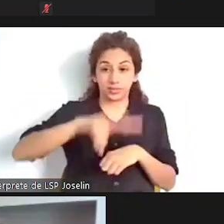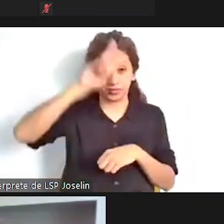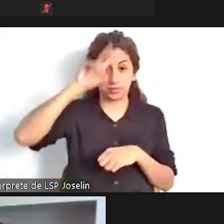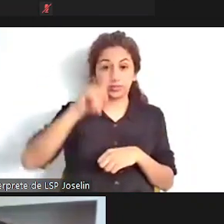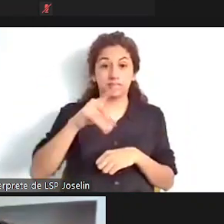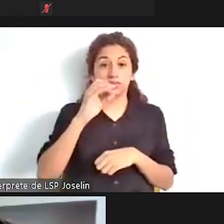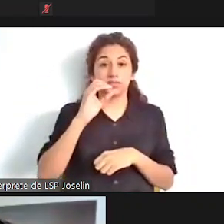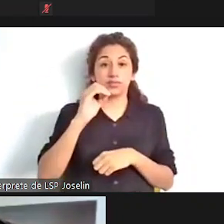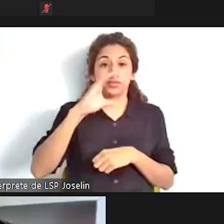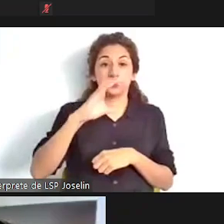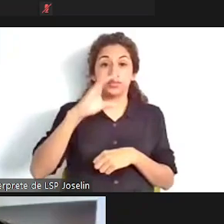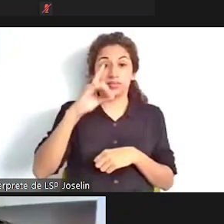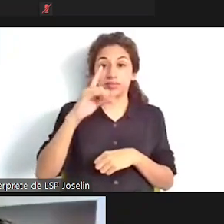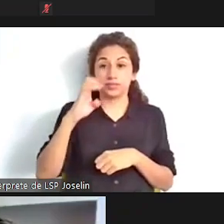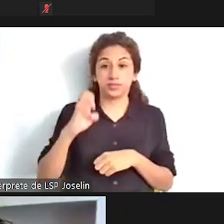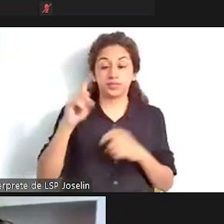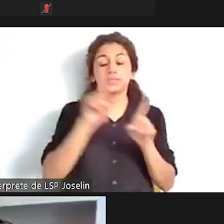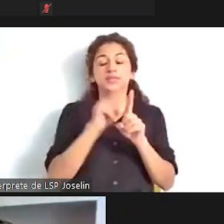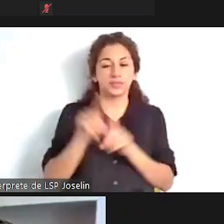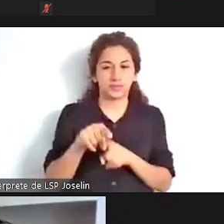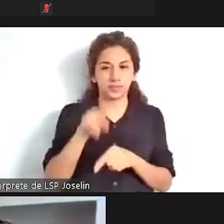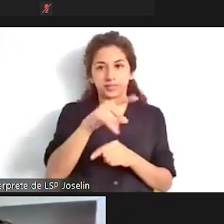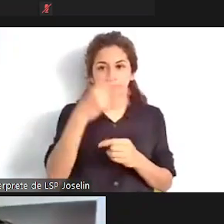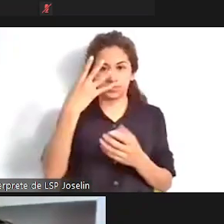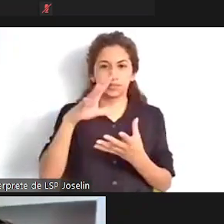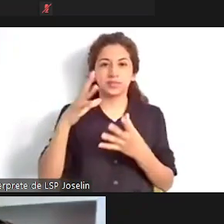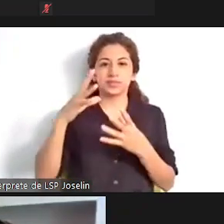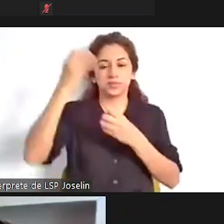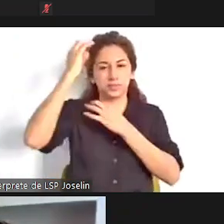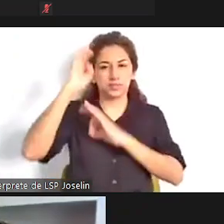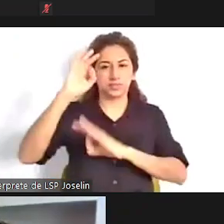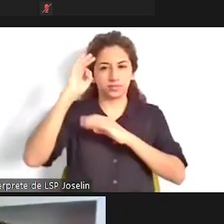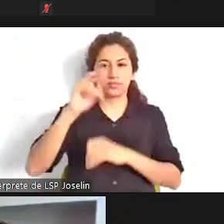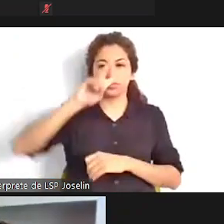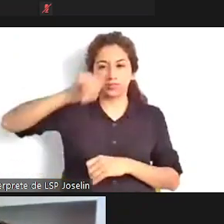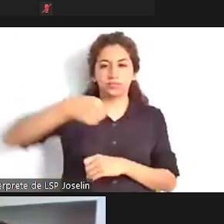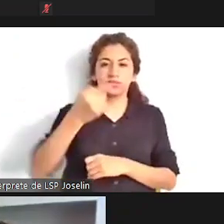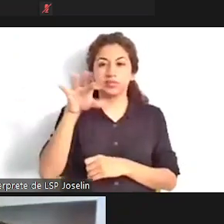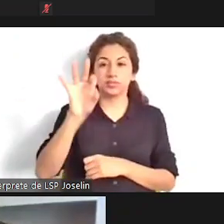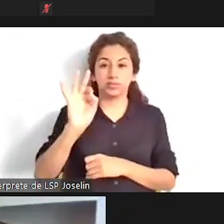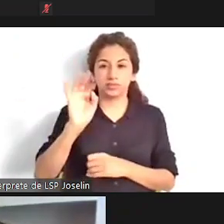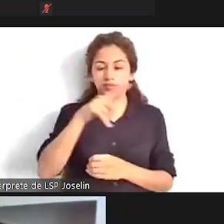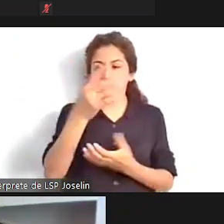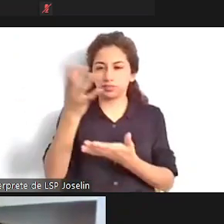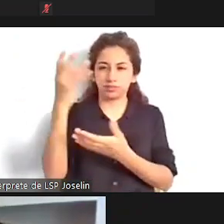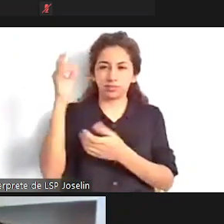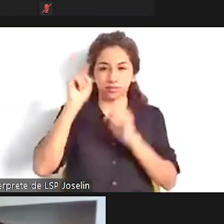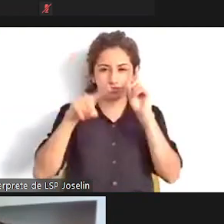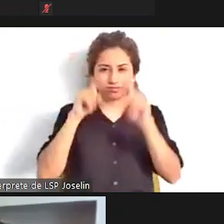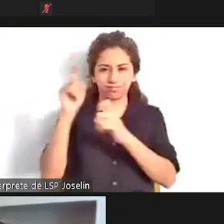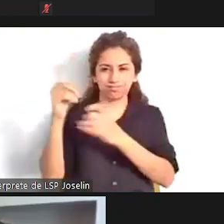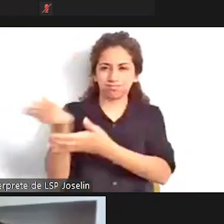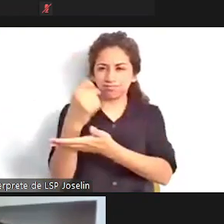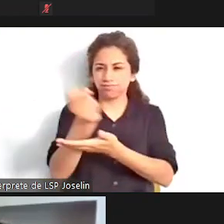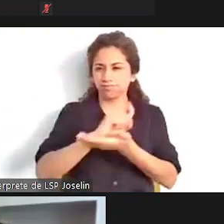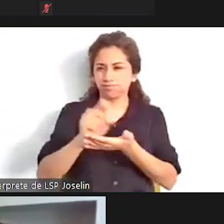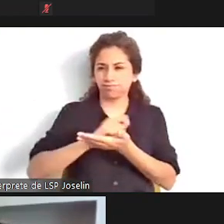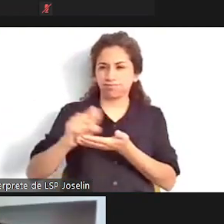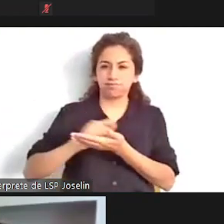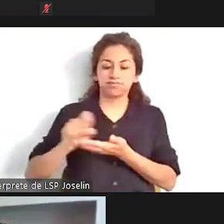businesses are a lot we have also shown that a lot of the report that was shown in 2019 on public policies